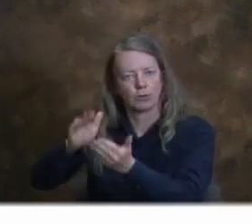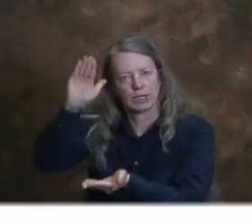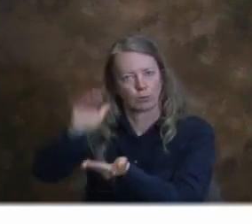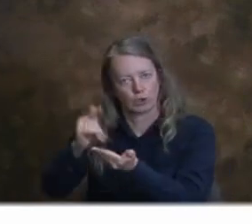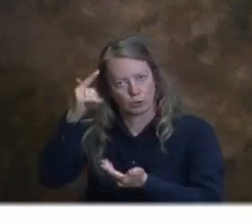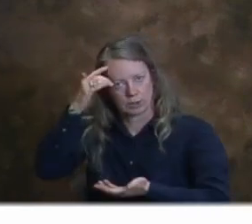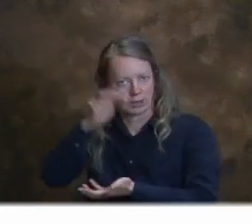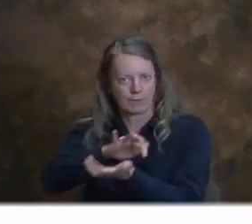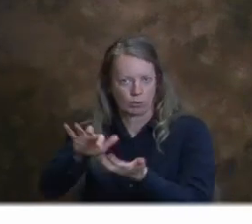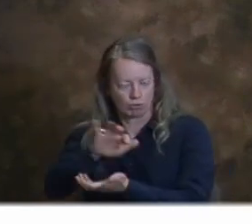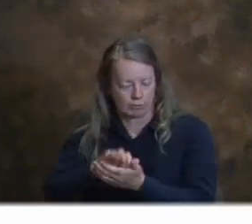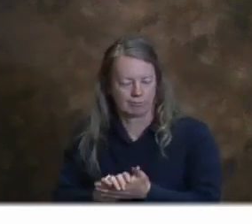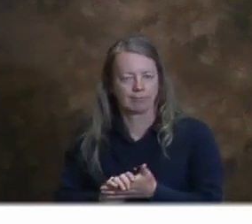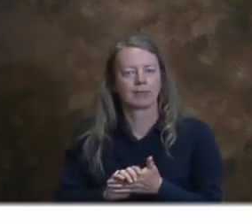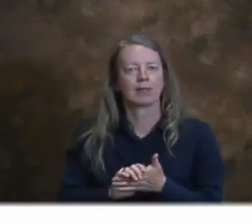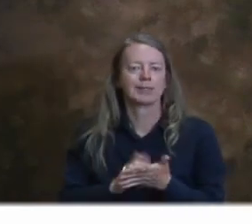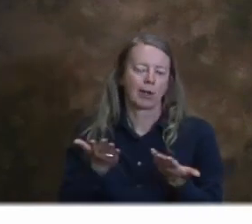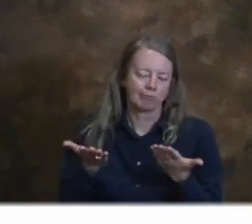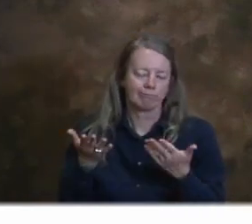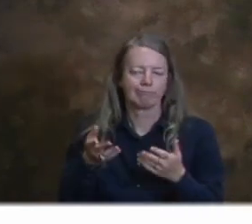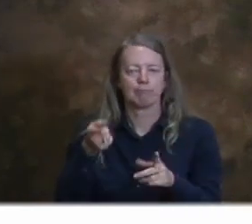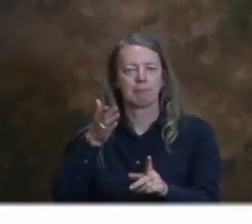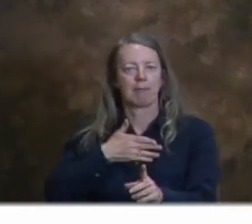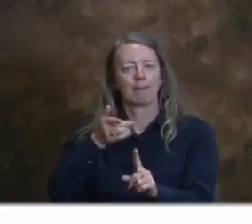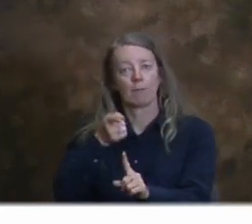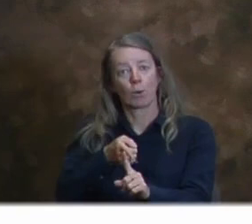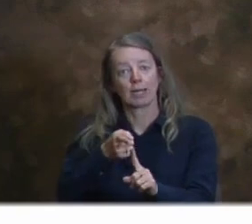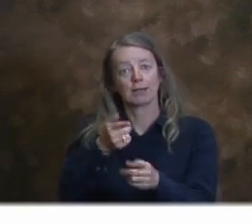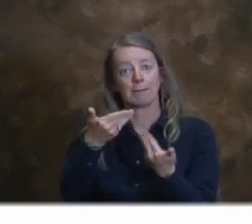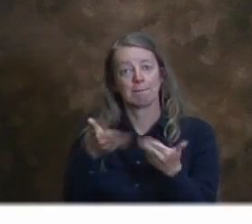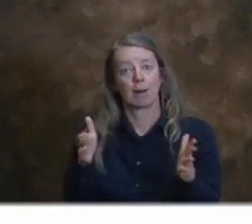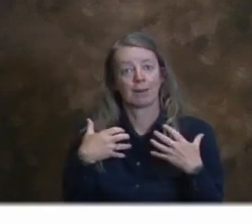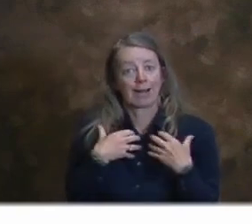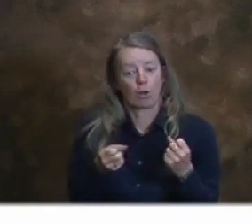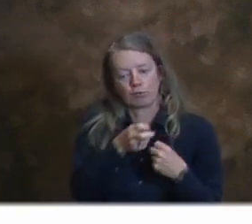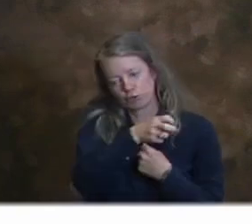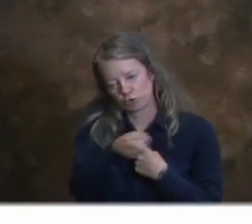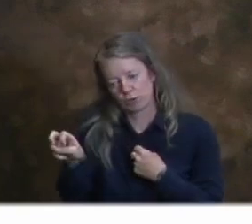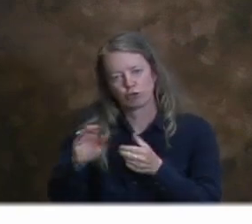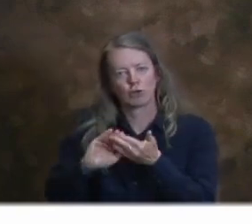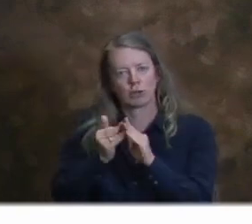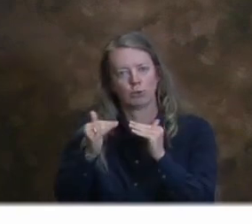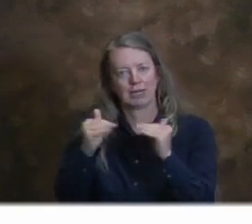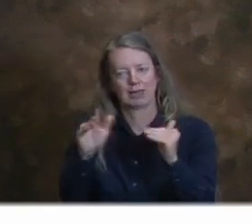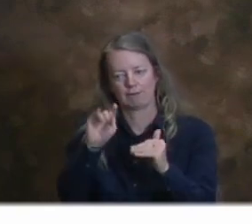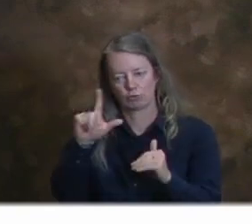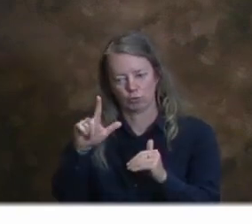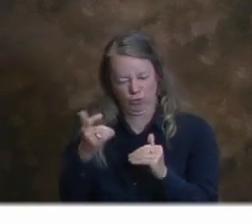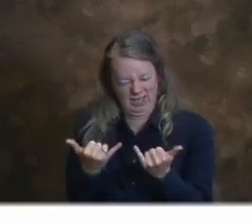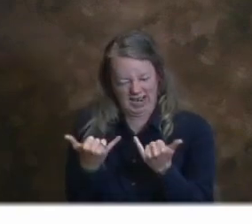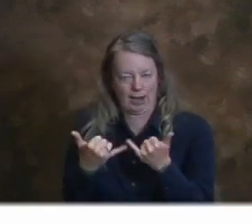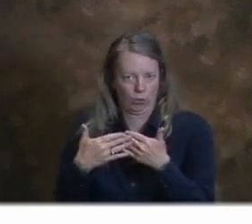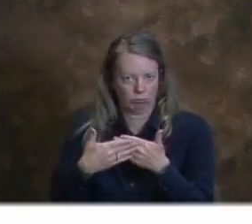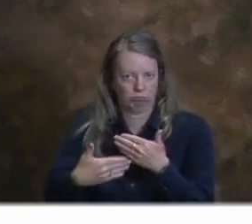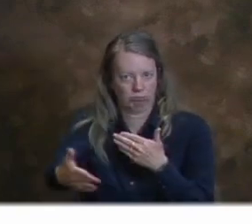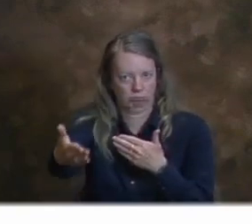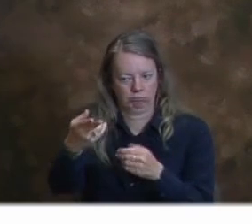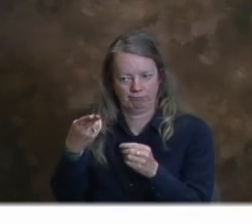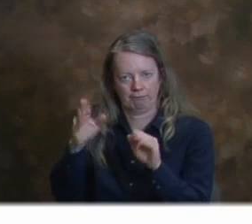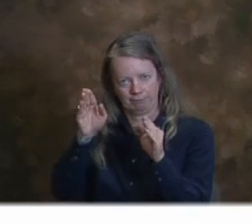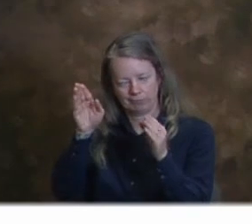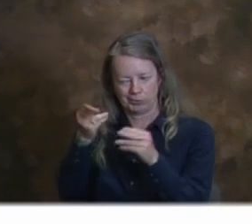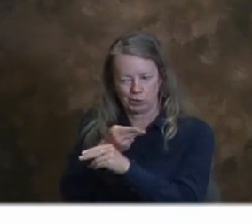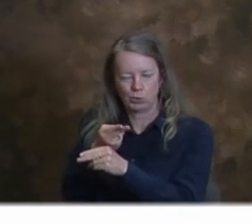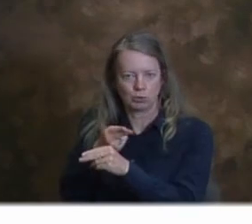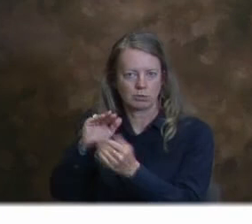in short, public health will be migrating to the community level tool this week going forward. In addition to shifting